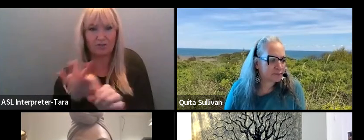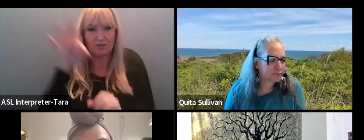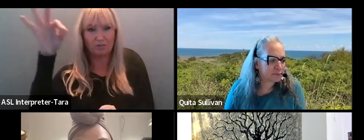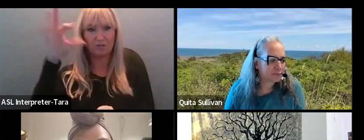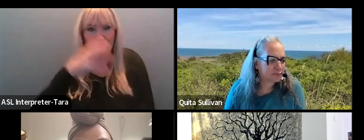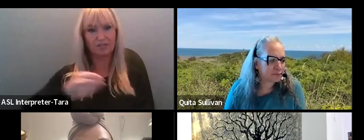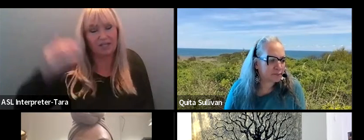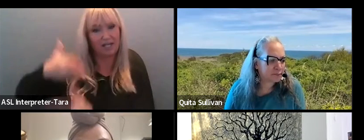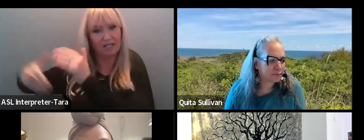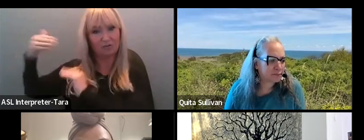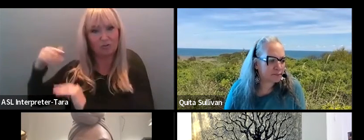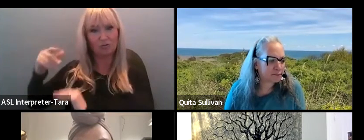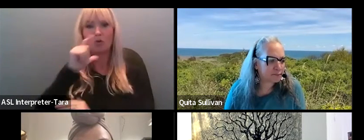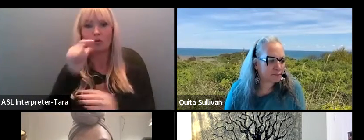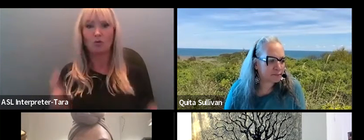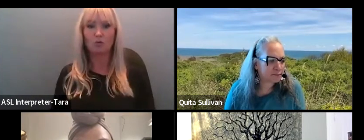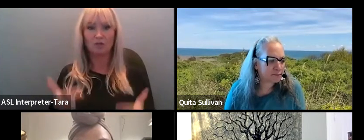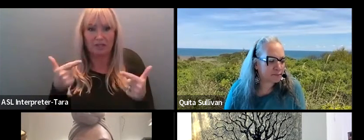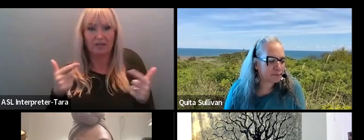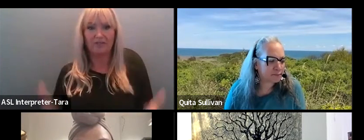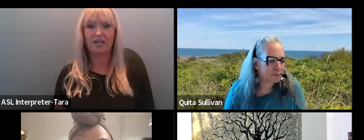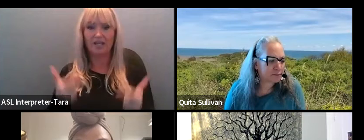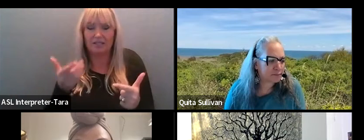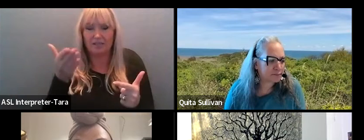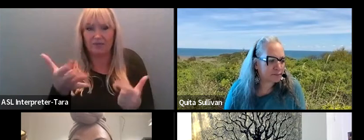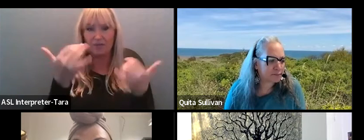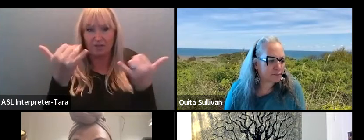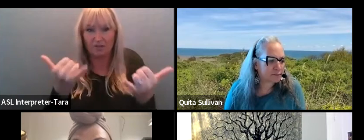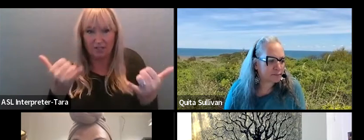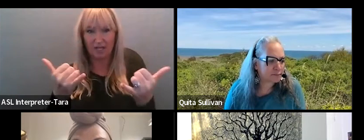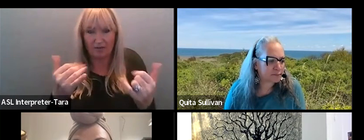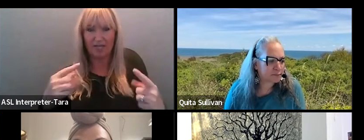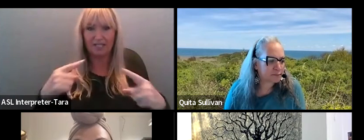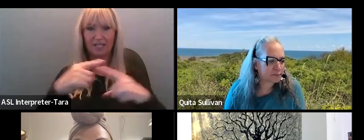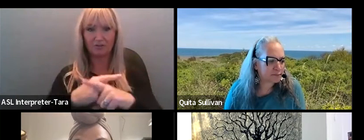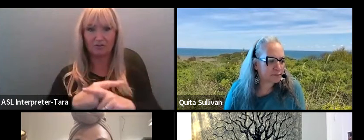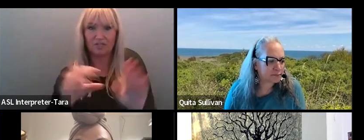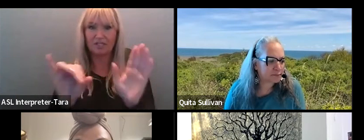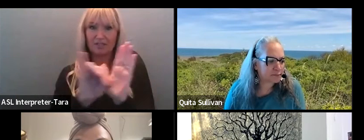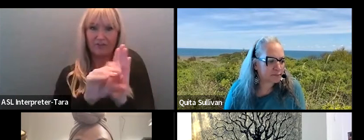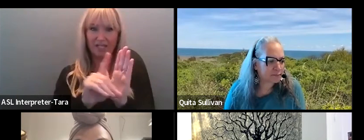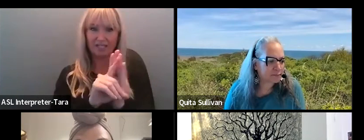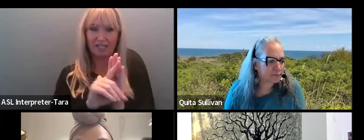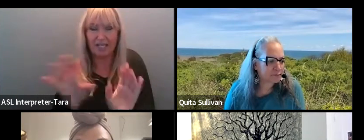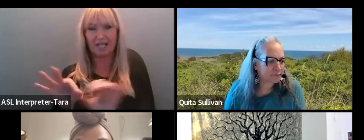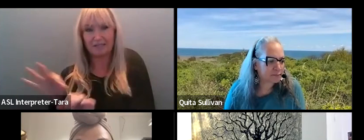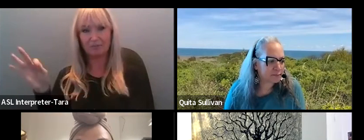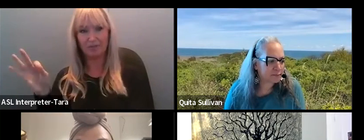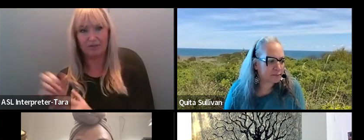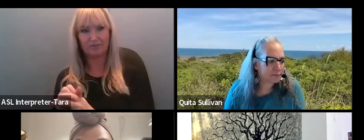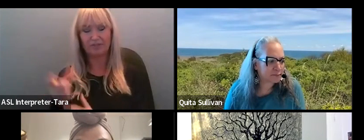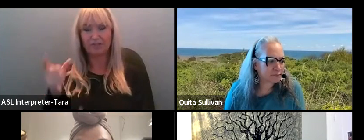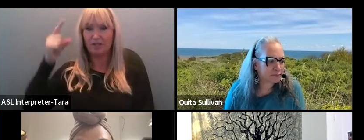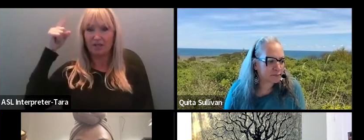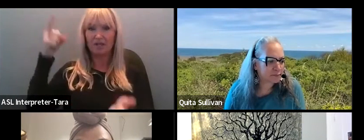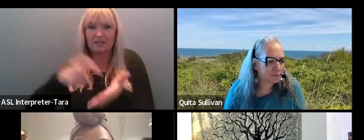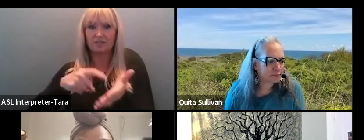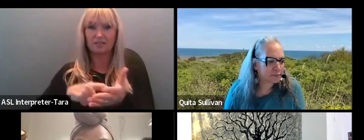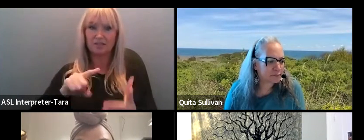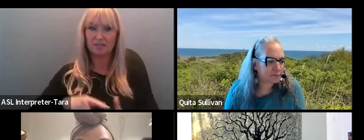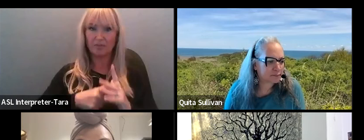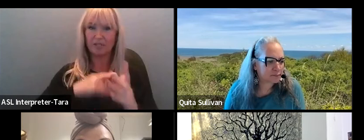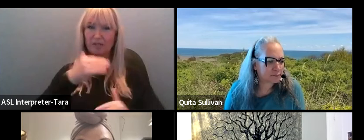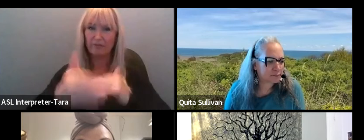have lived and do live now at these intersections of identity and experience. This acknowledgement is the very beginning of a process